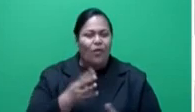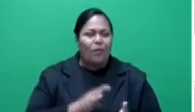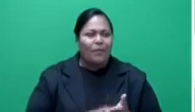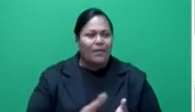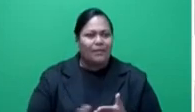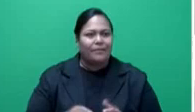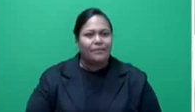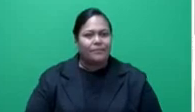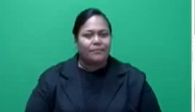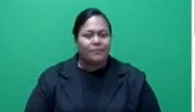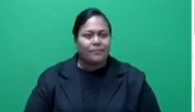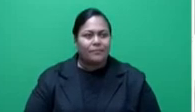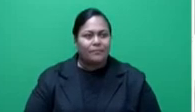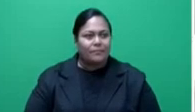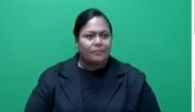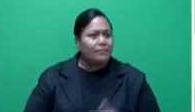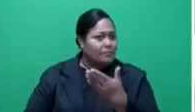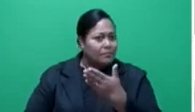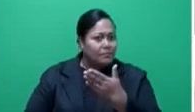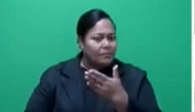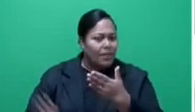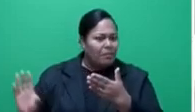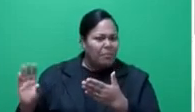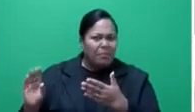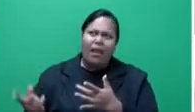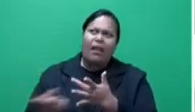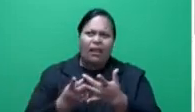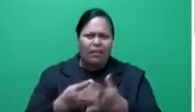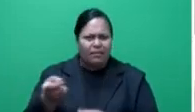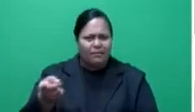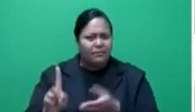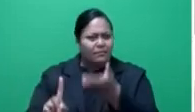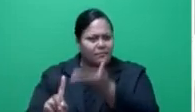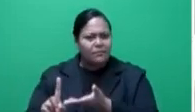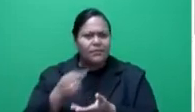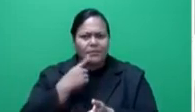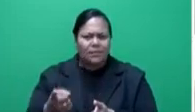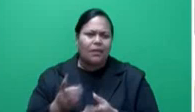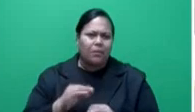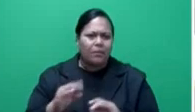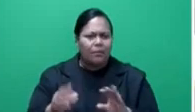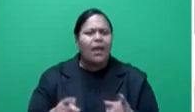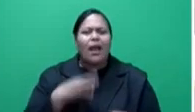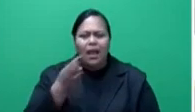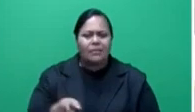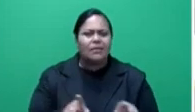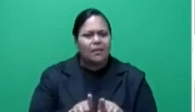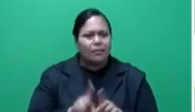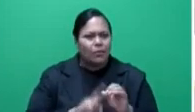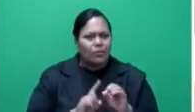just simply reads it off, many of the issues he raised, Honorable Minister of Education already addressed that. But he kept on asking the same question. This is the